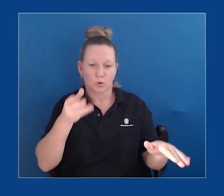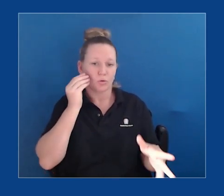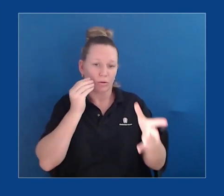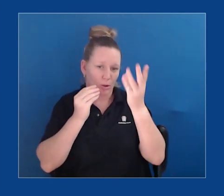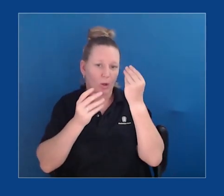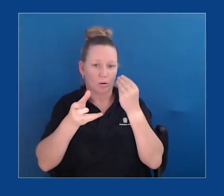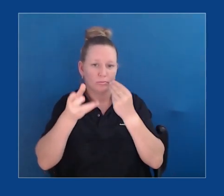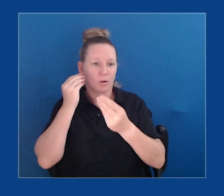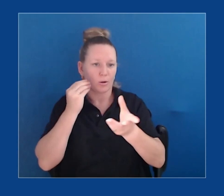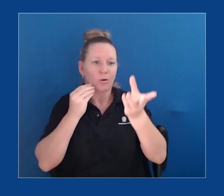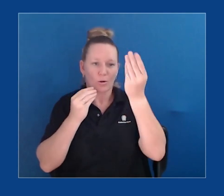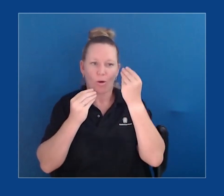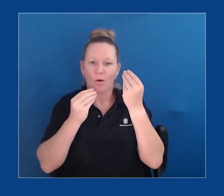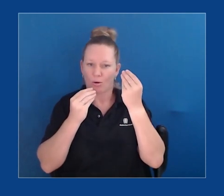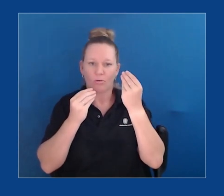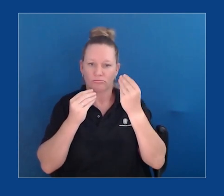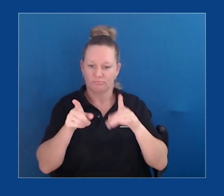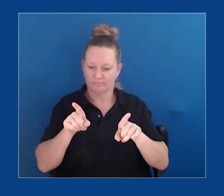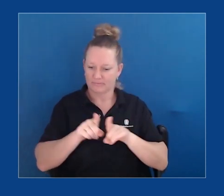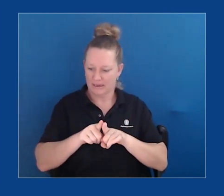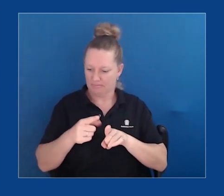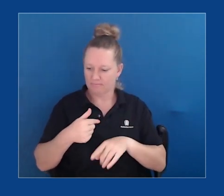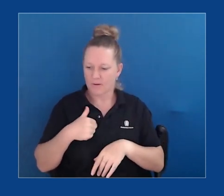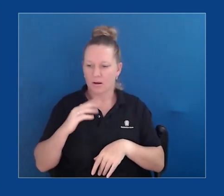what I've learned and what